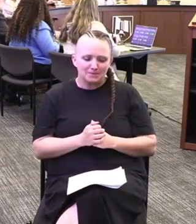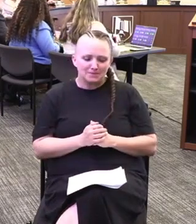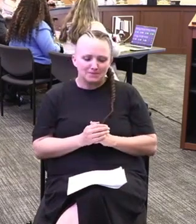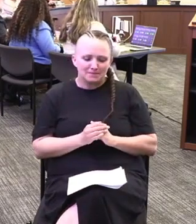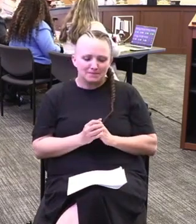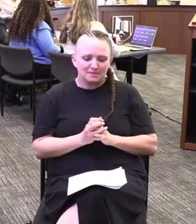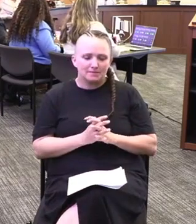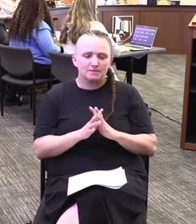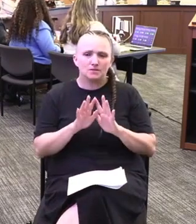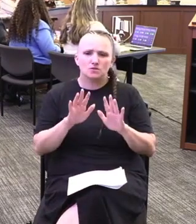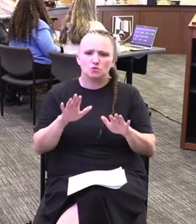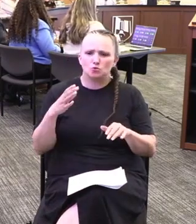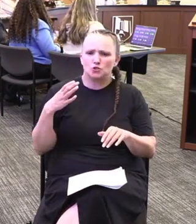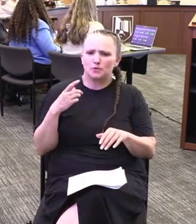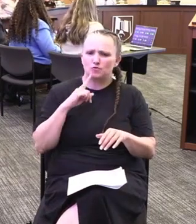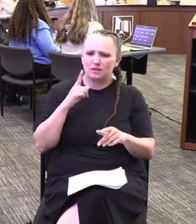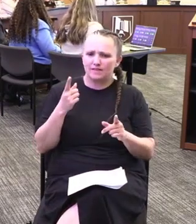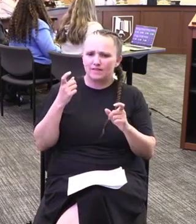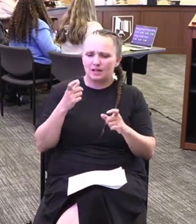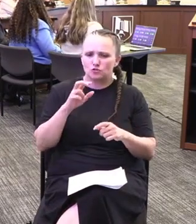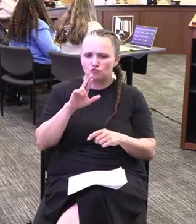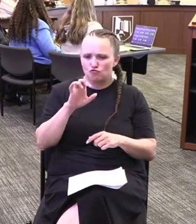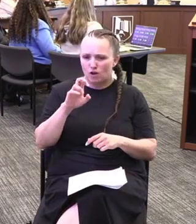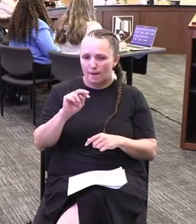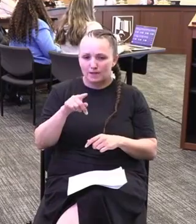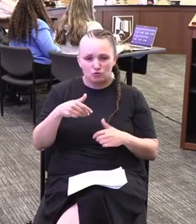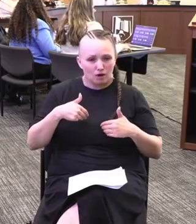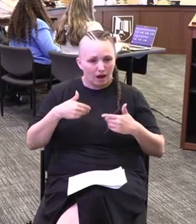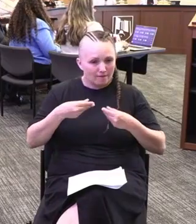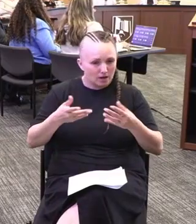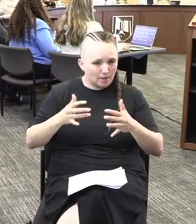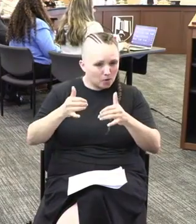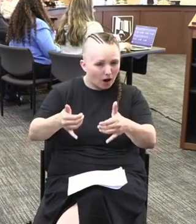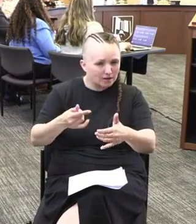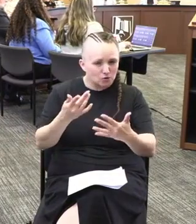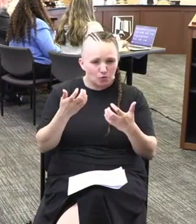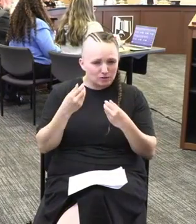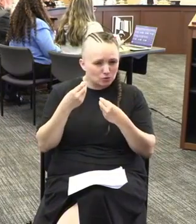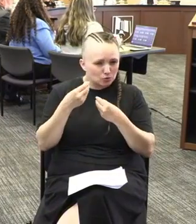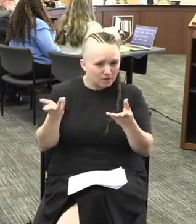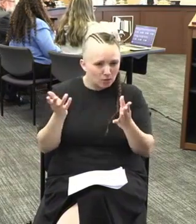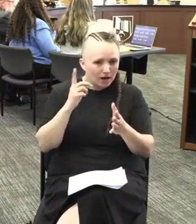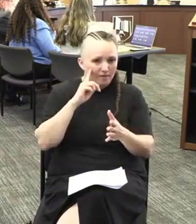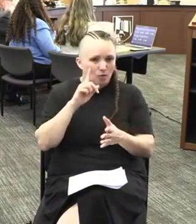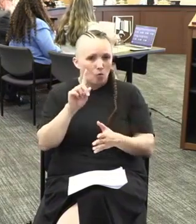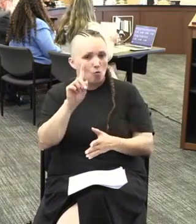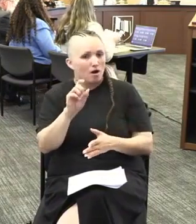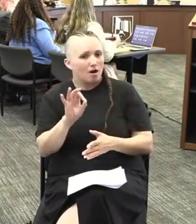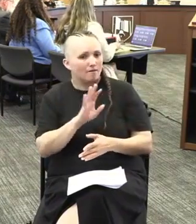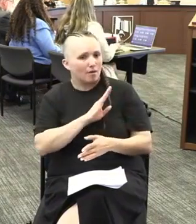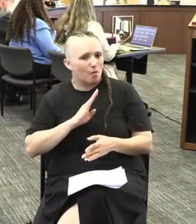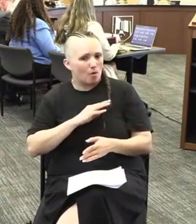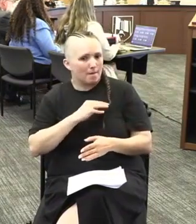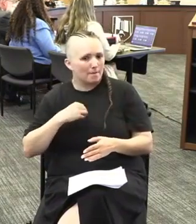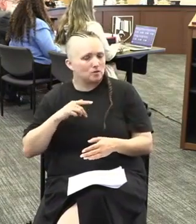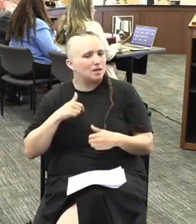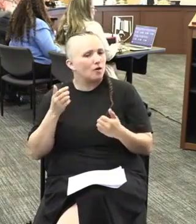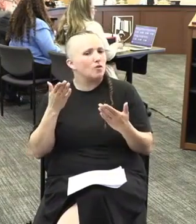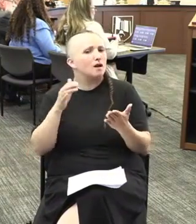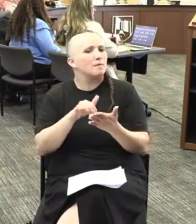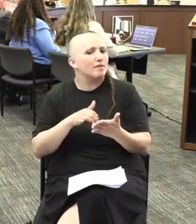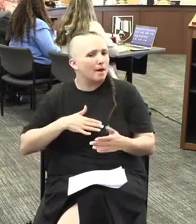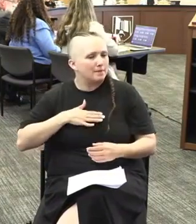So Chairman, really quickly, Robin, you do have a giveaway. Do you still want to give something away to one of the board members? I would recommend that,